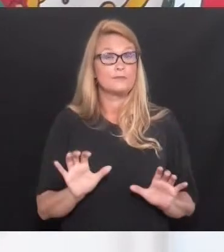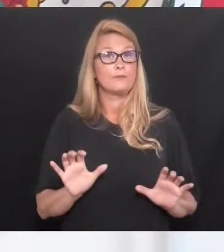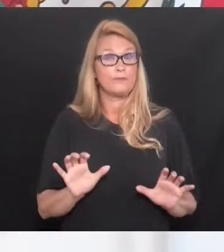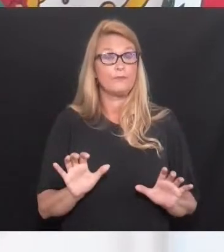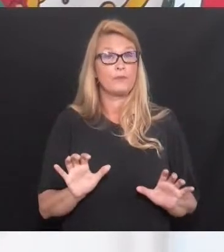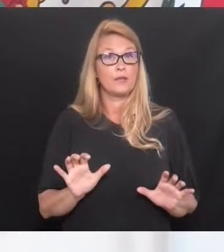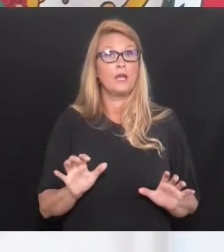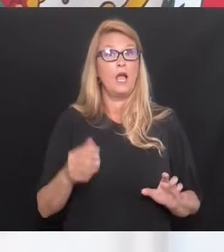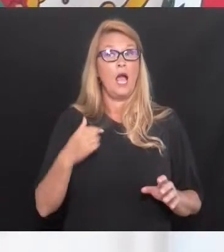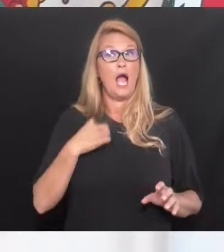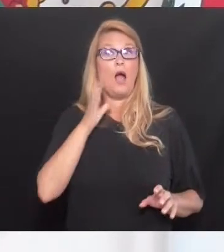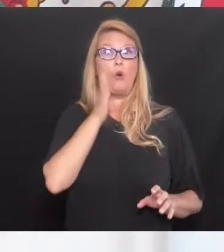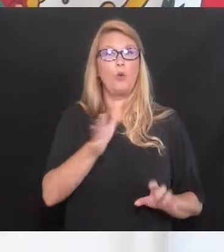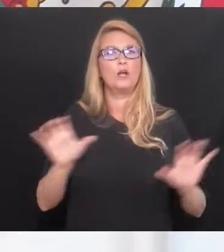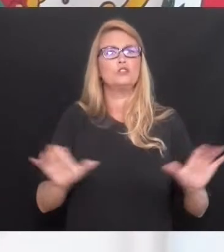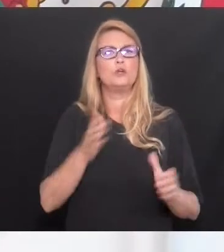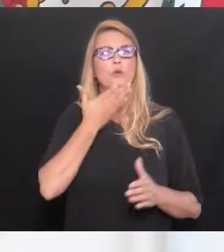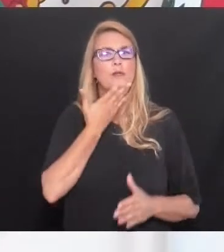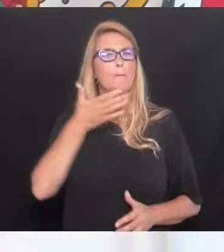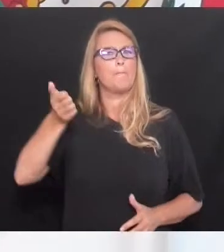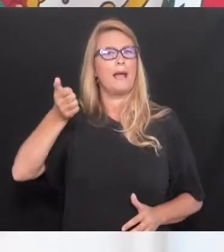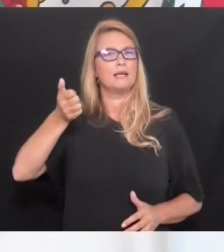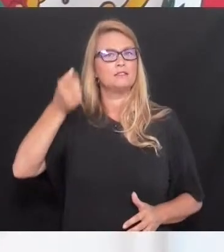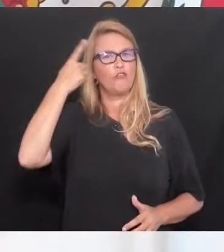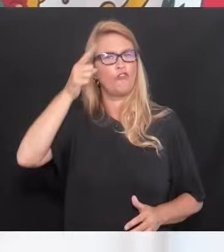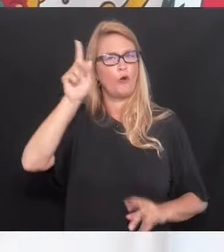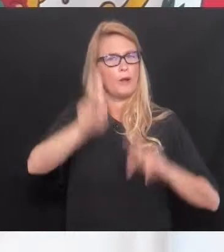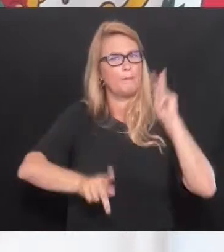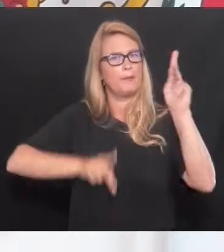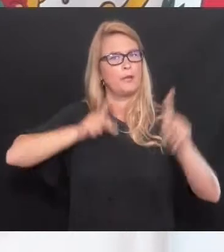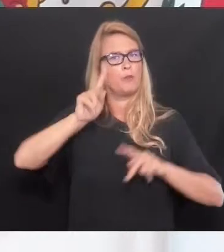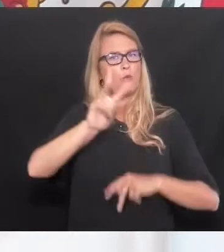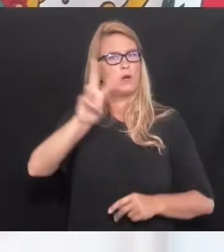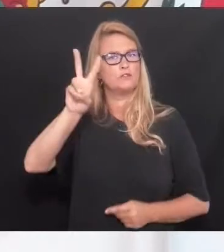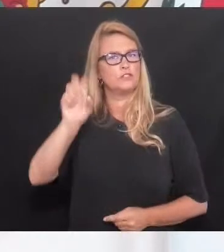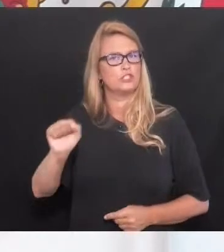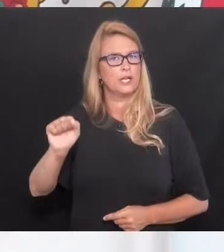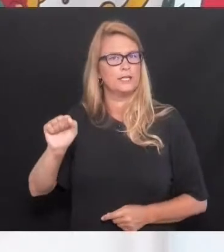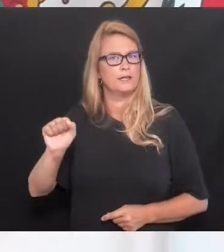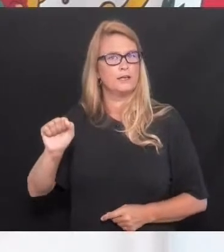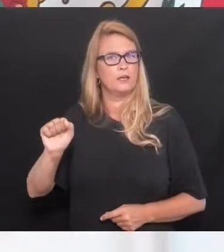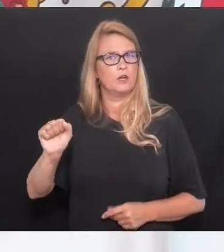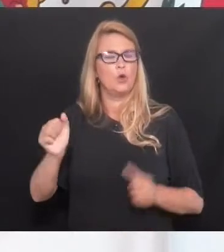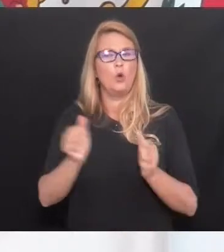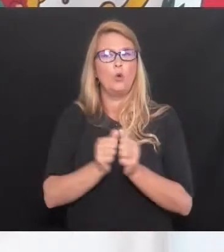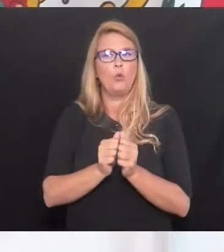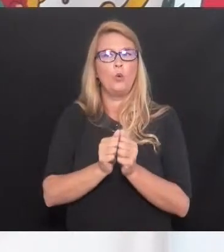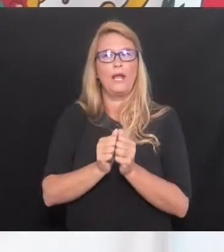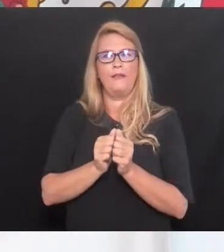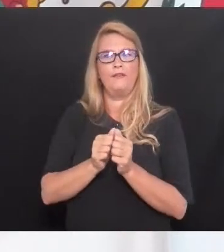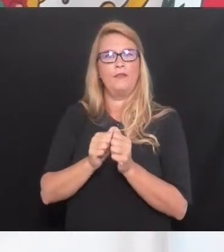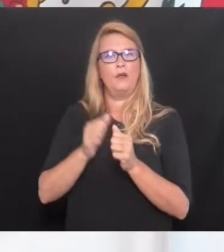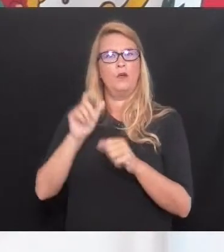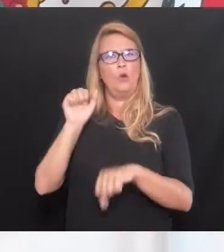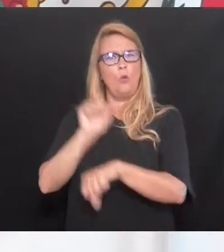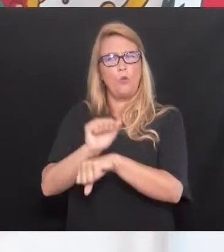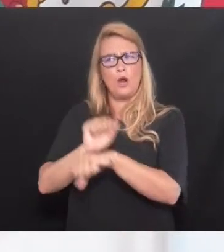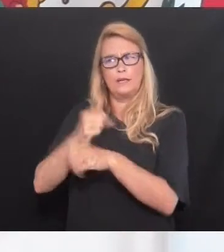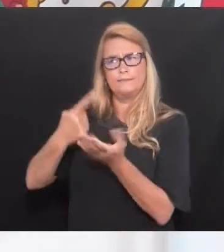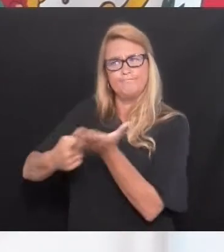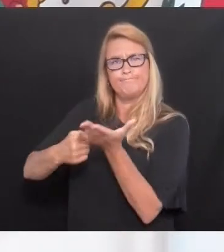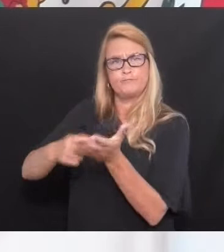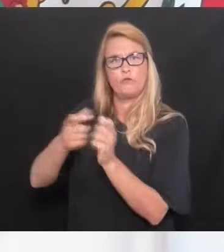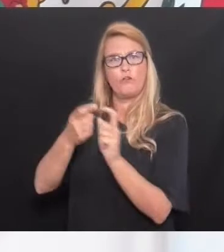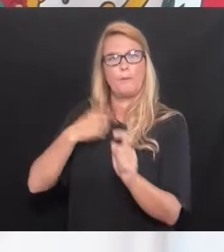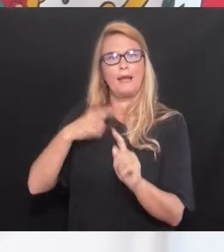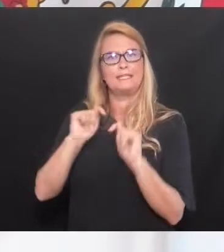I'll do the very best for the people of West Virginia that I can possibly do, with all the guidance from our medical experts, but I will do